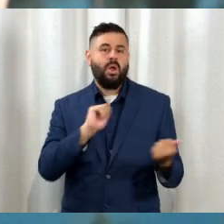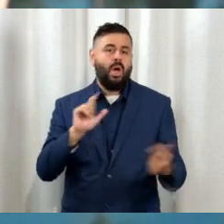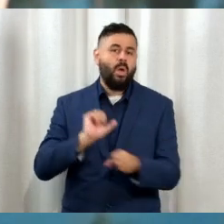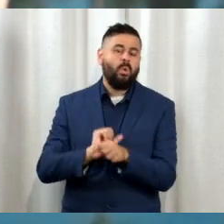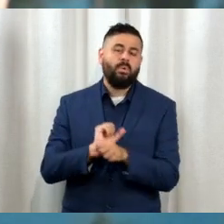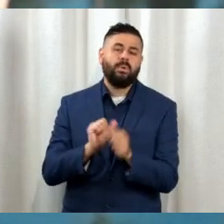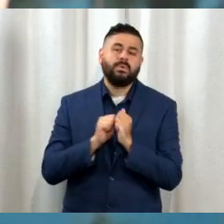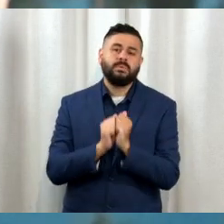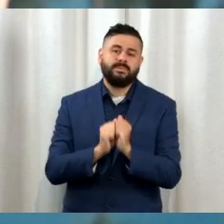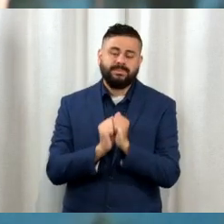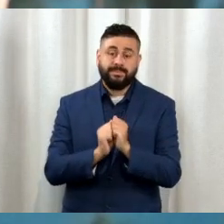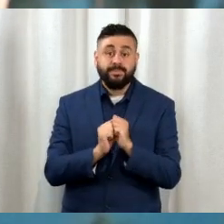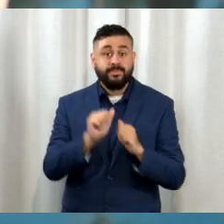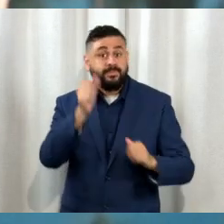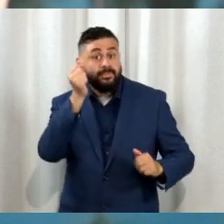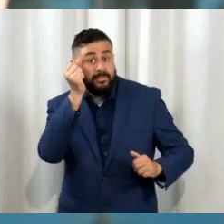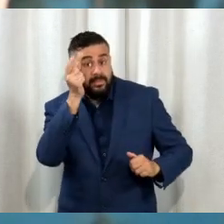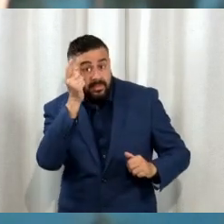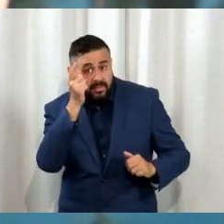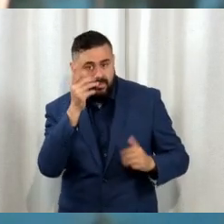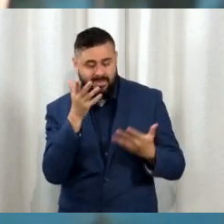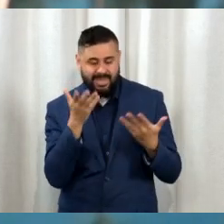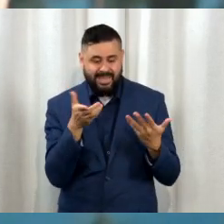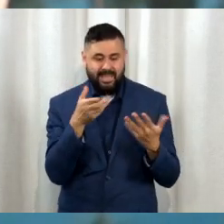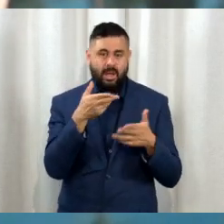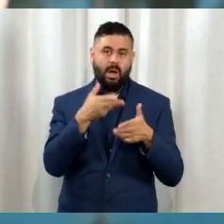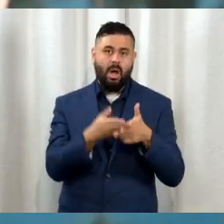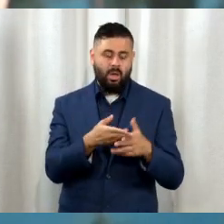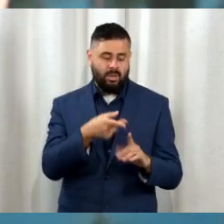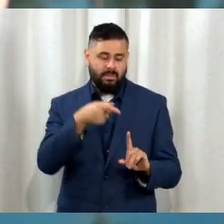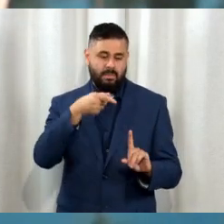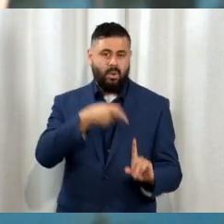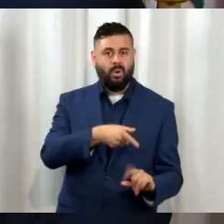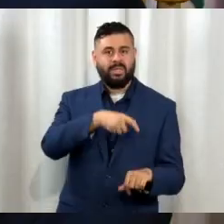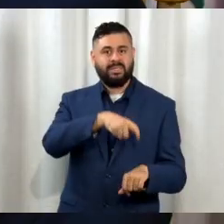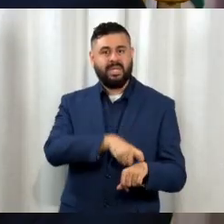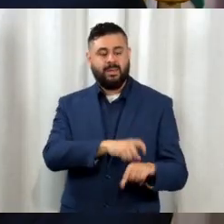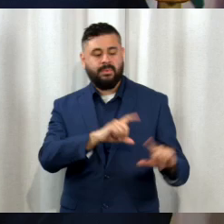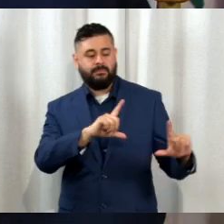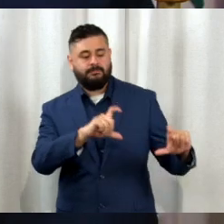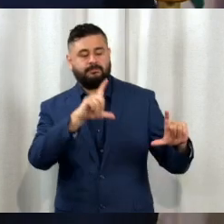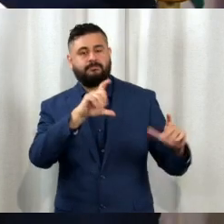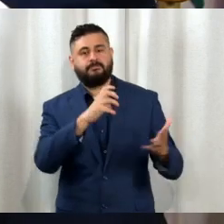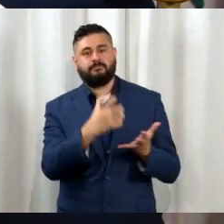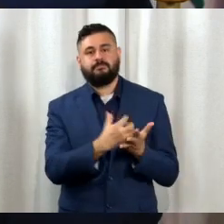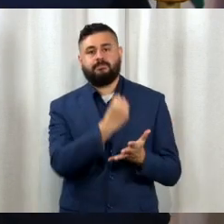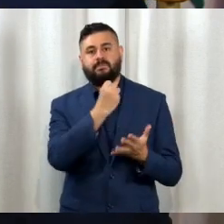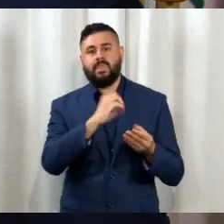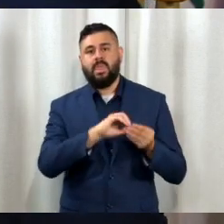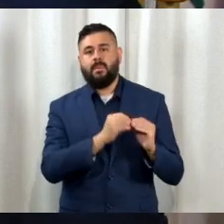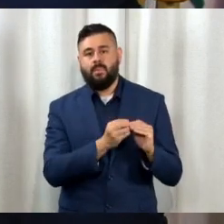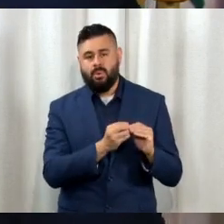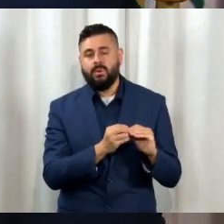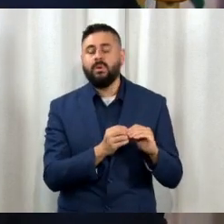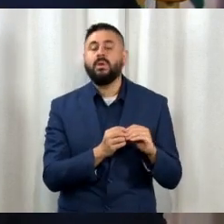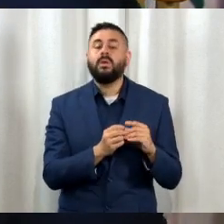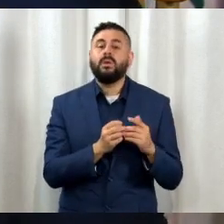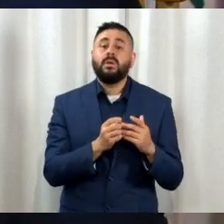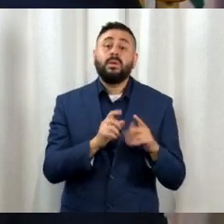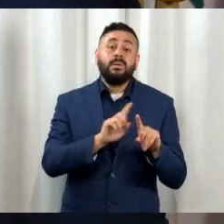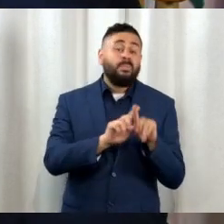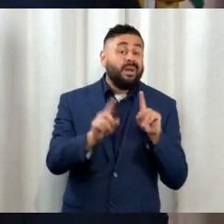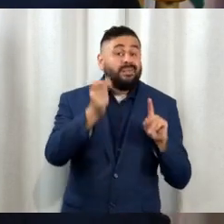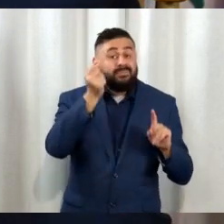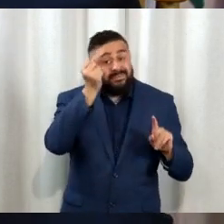Absolutely. And it's important to note this is just a point in time. It's called the point in time count. It's a snapshot. And so homelessness is an issue that affects all of